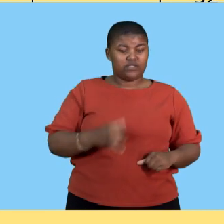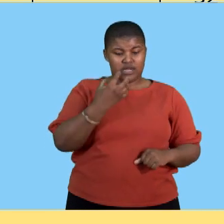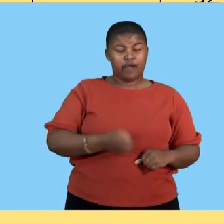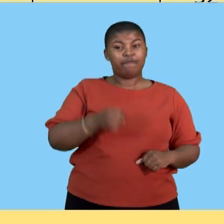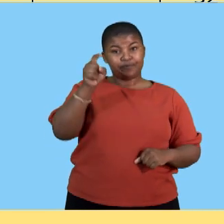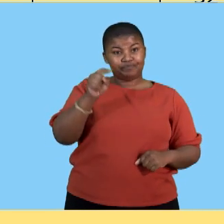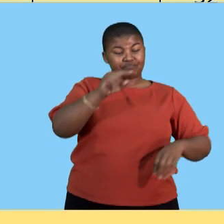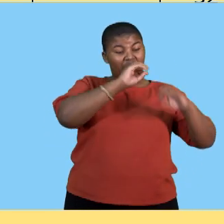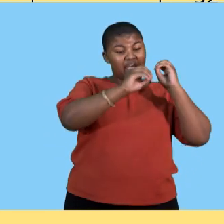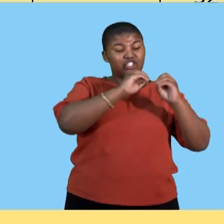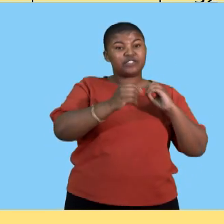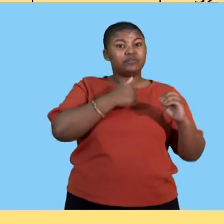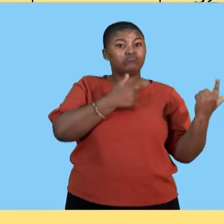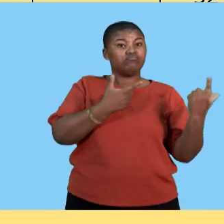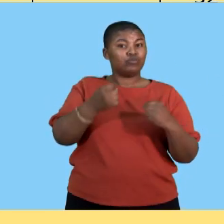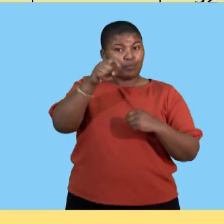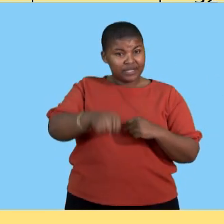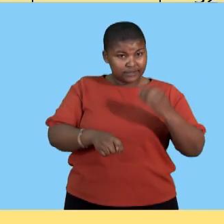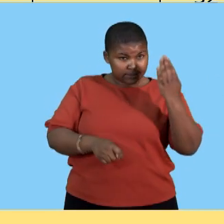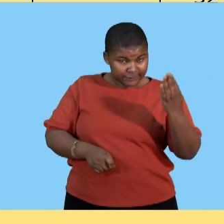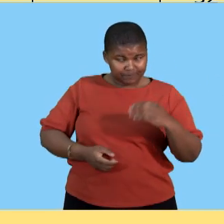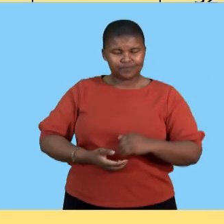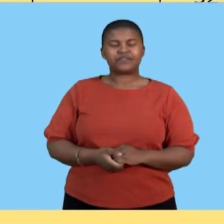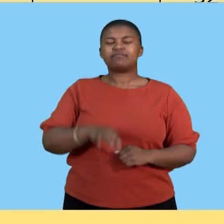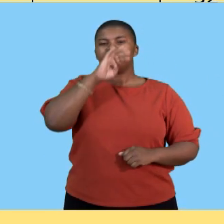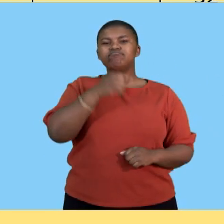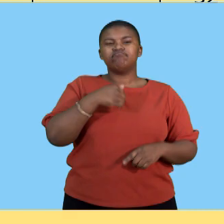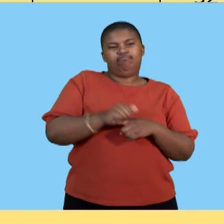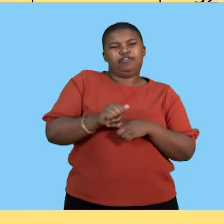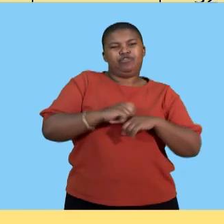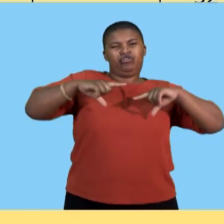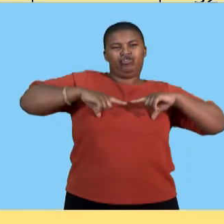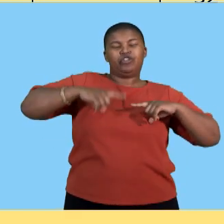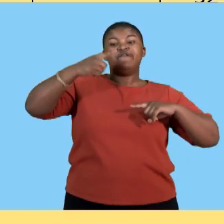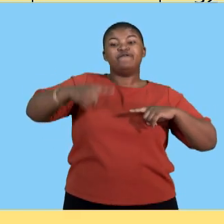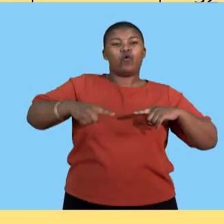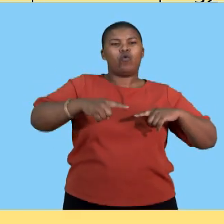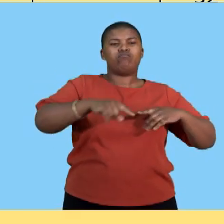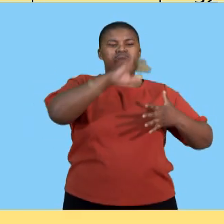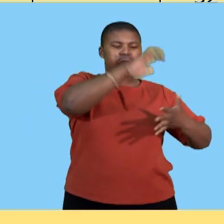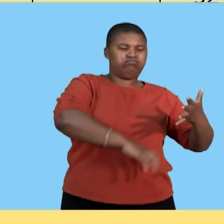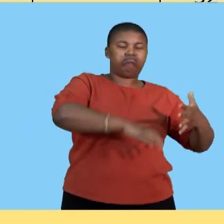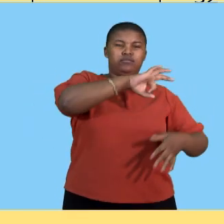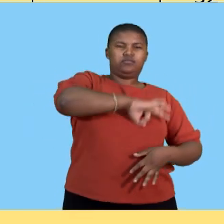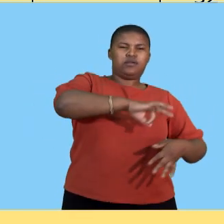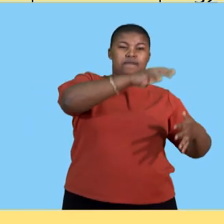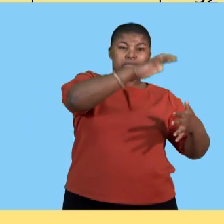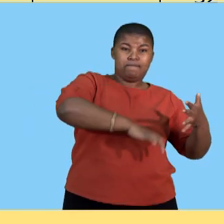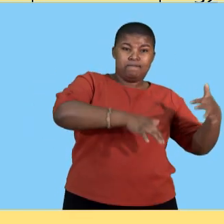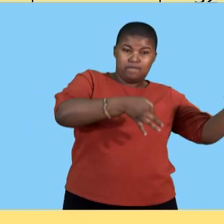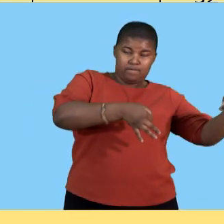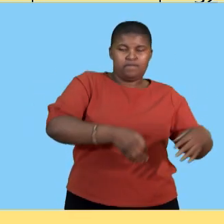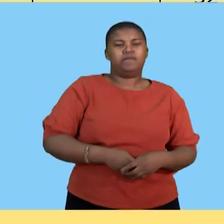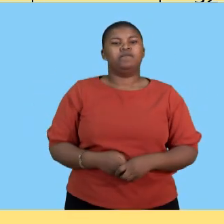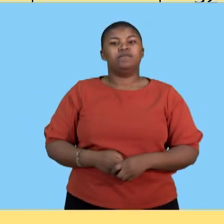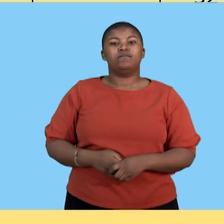Here are the adjustments that we will need to do as we prepare our statement of comprehensive income. We